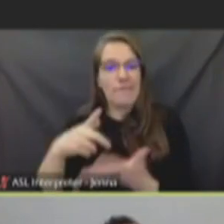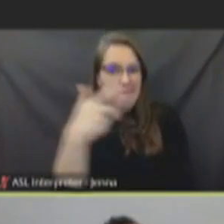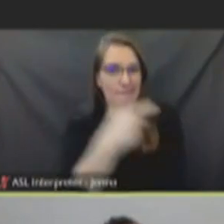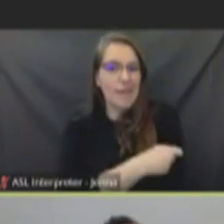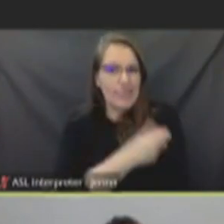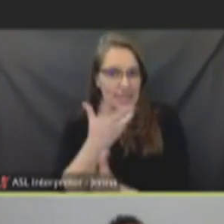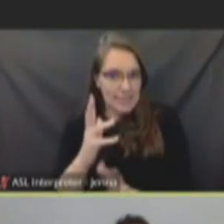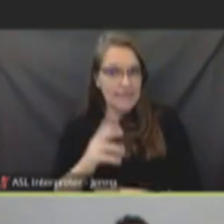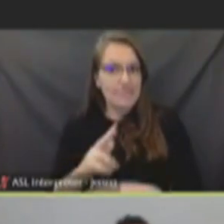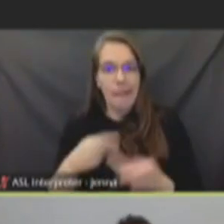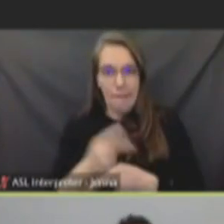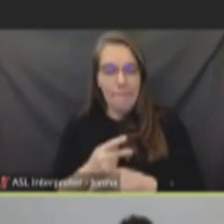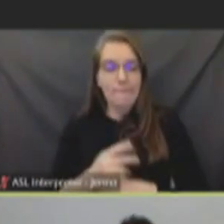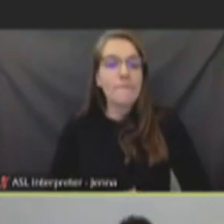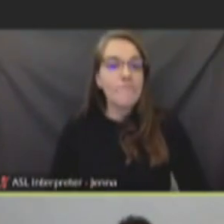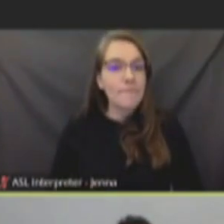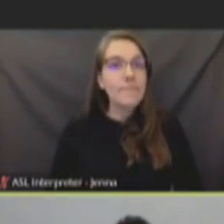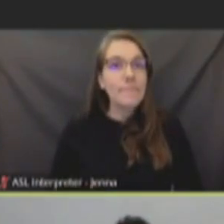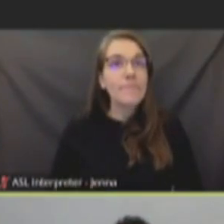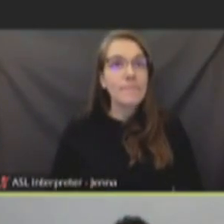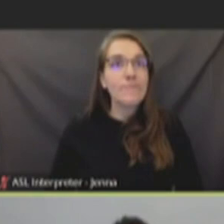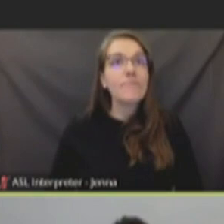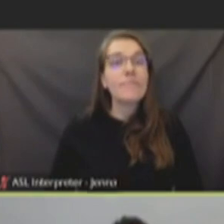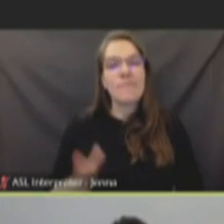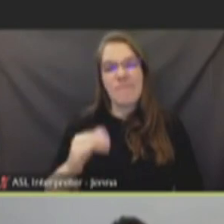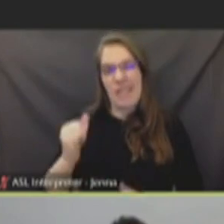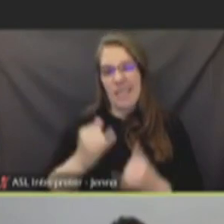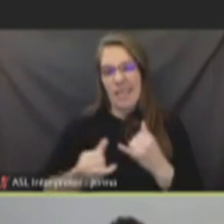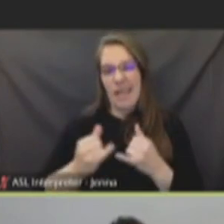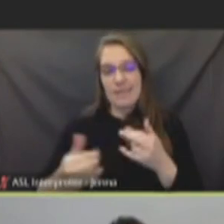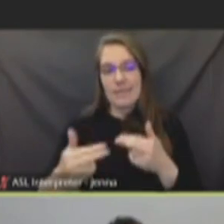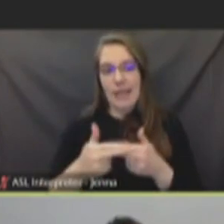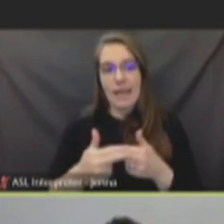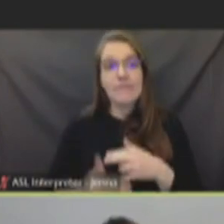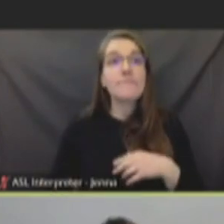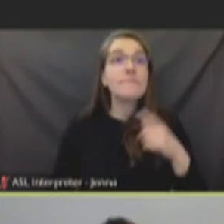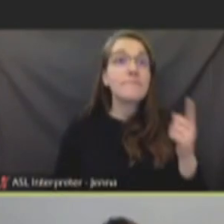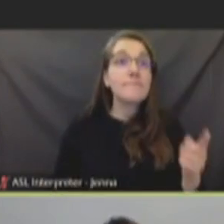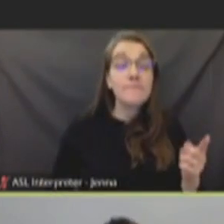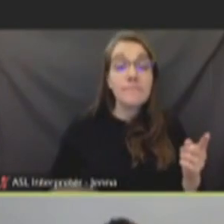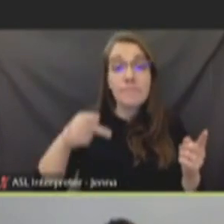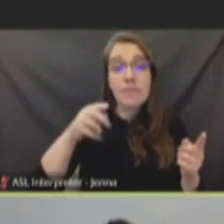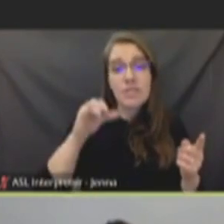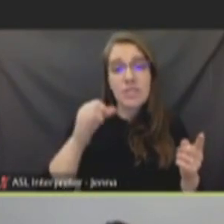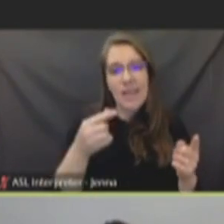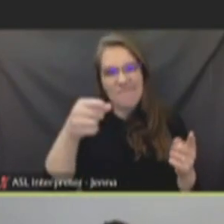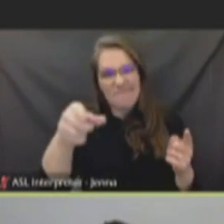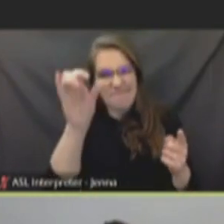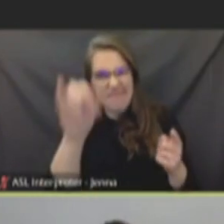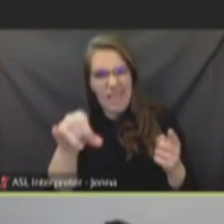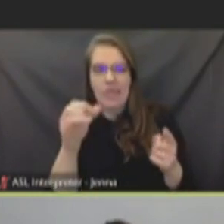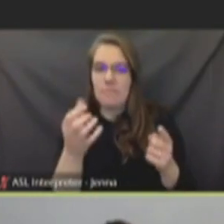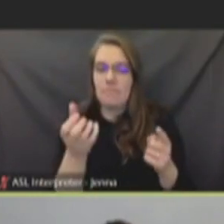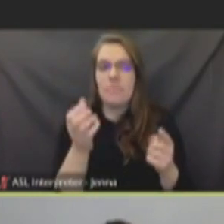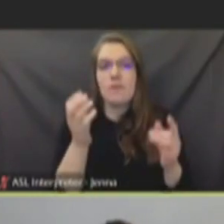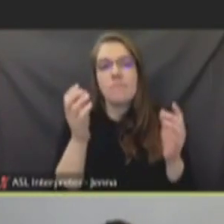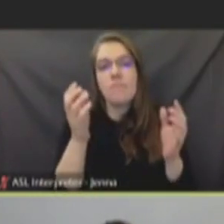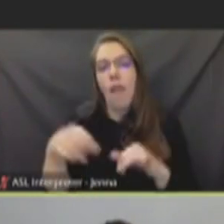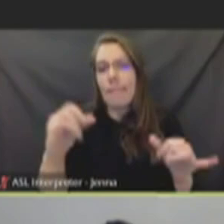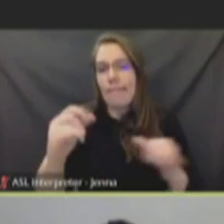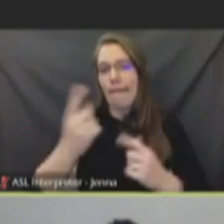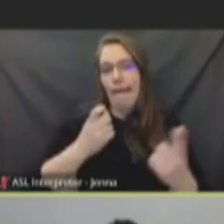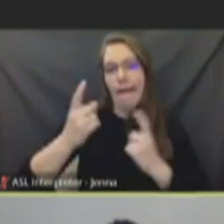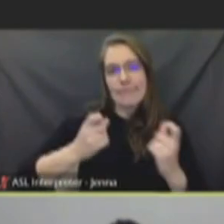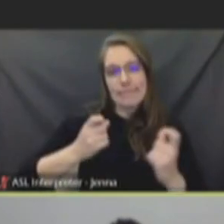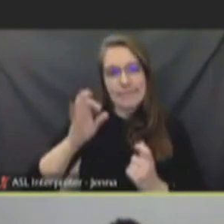slide. Great, and so this is the frequency asked questions. I should say there is, you know, much more detailed information than what I've presented